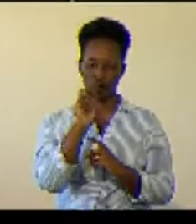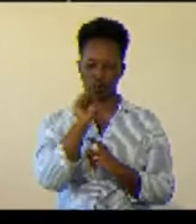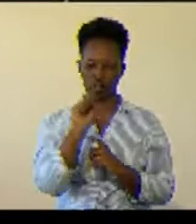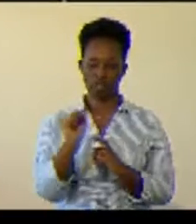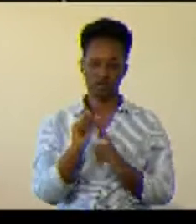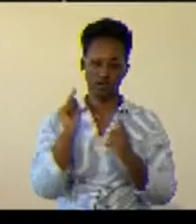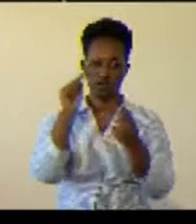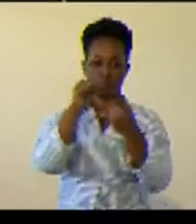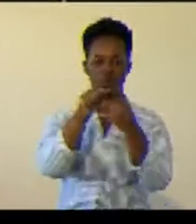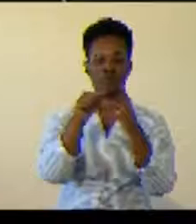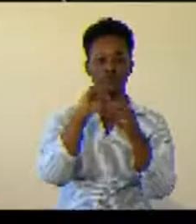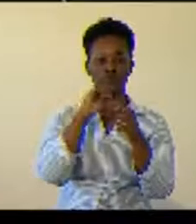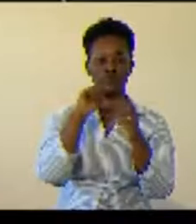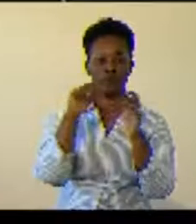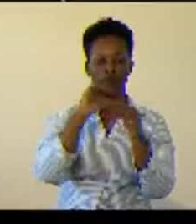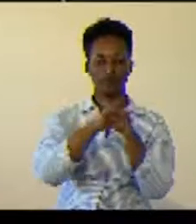negative